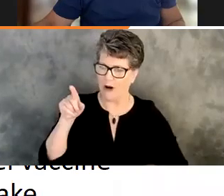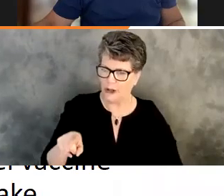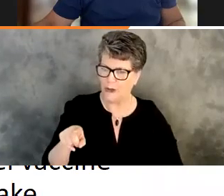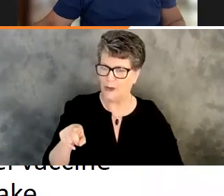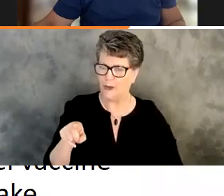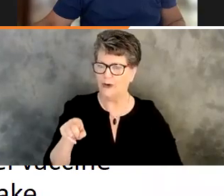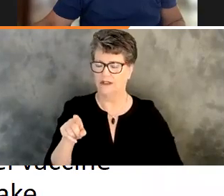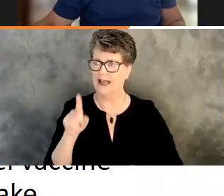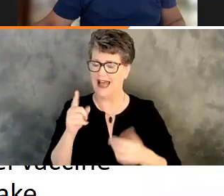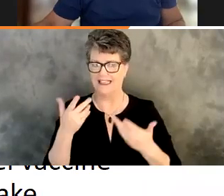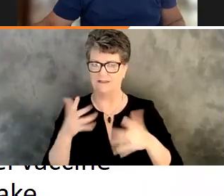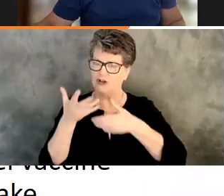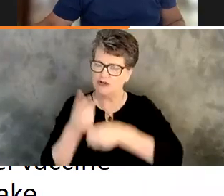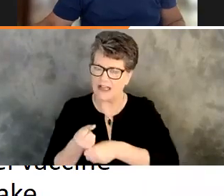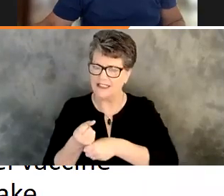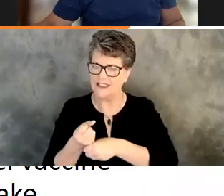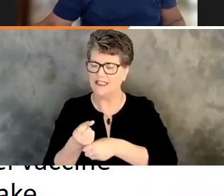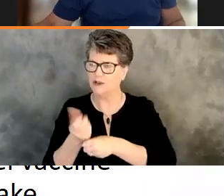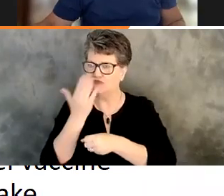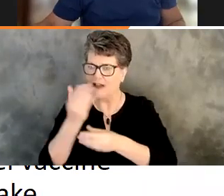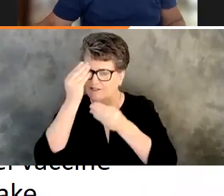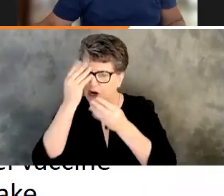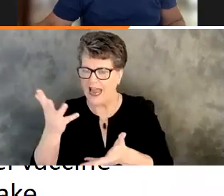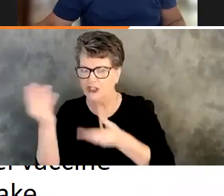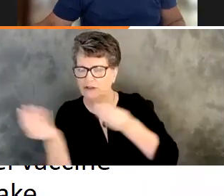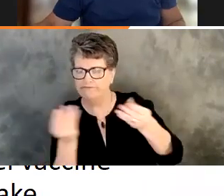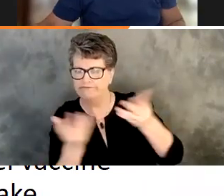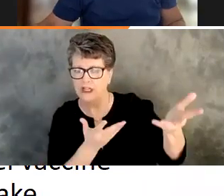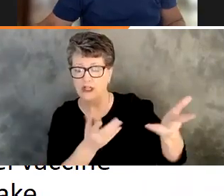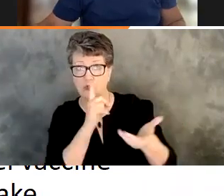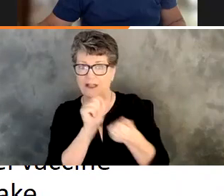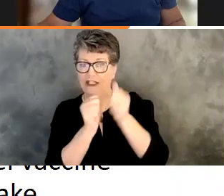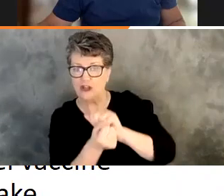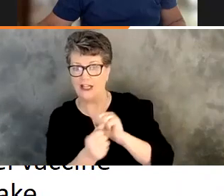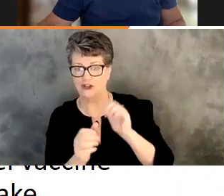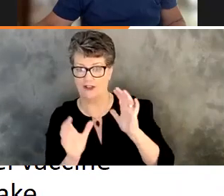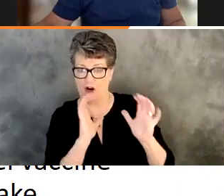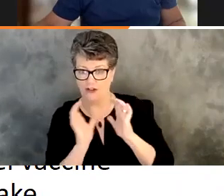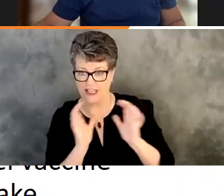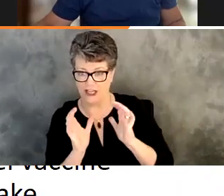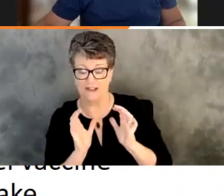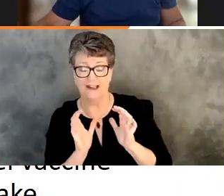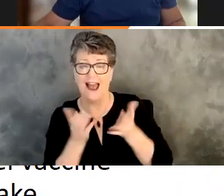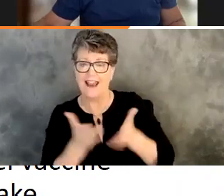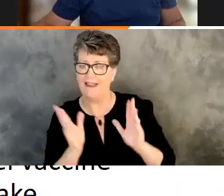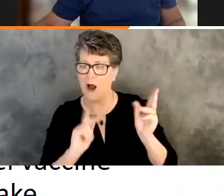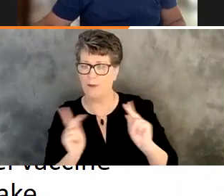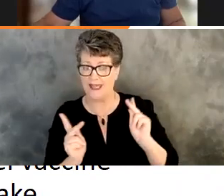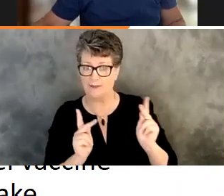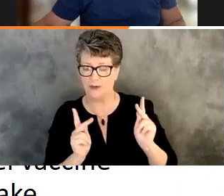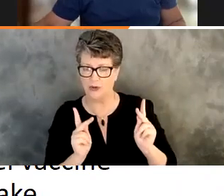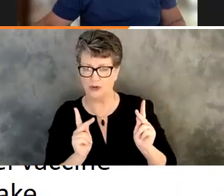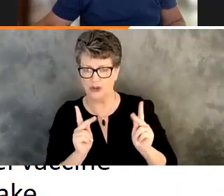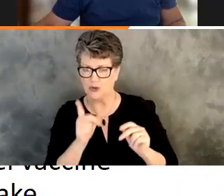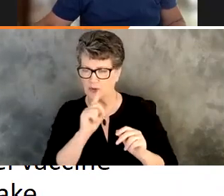trusted relays of information to really change the conversation and allow people to hear the